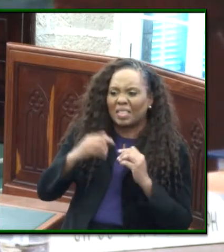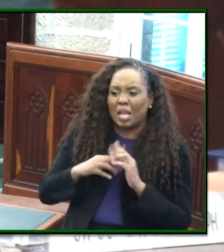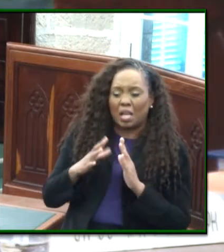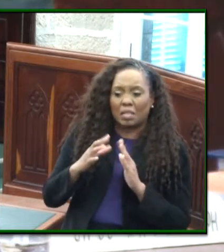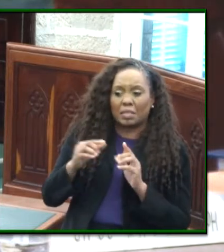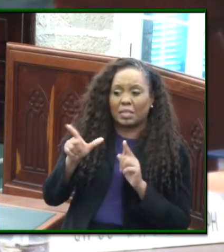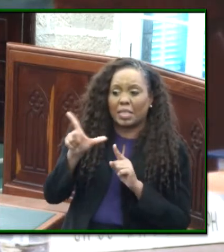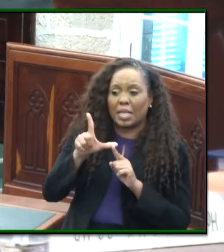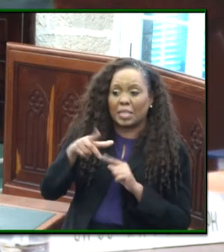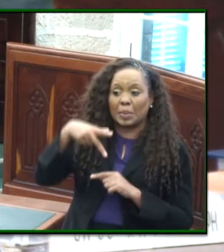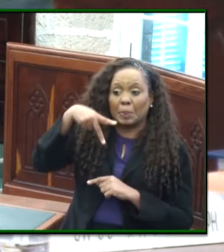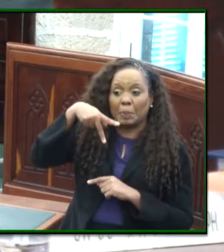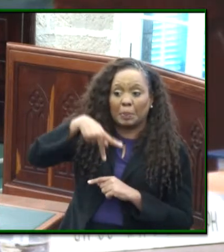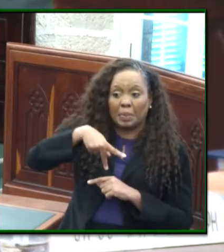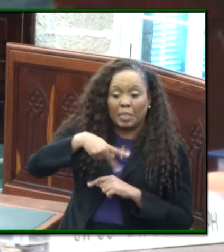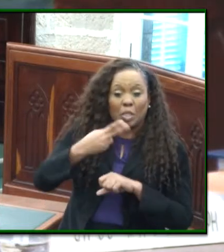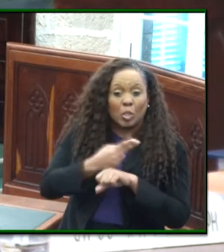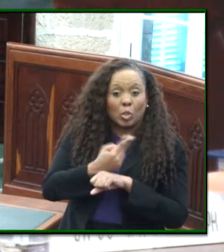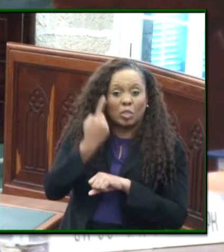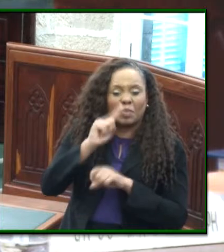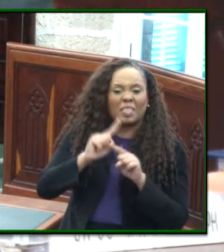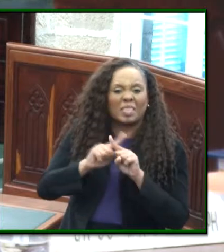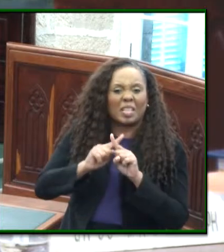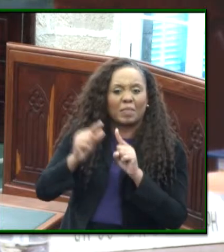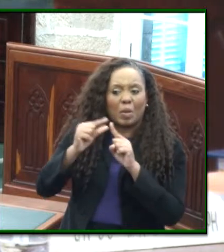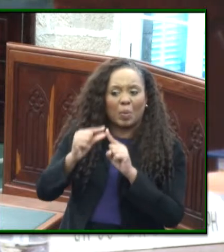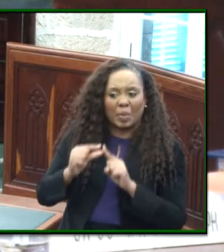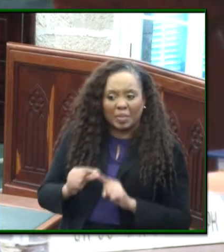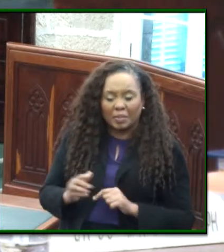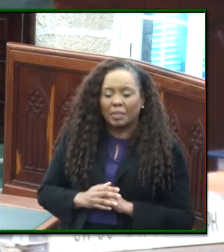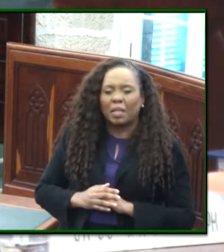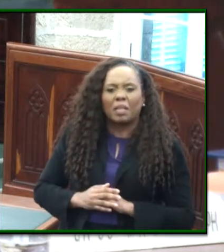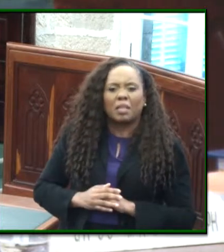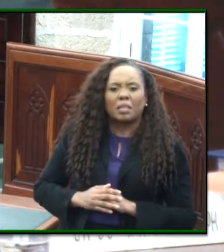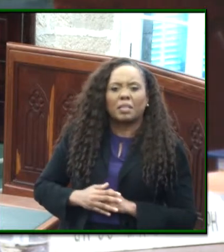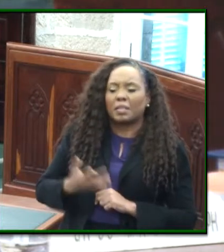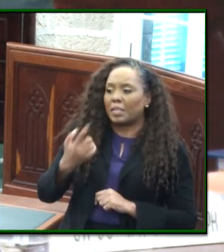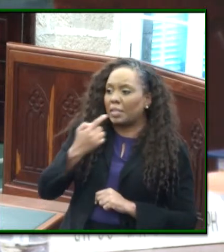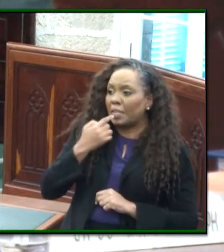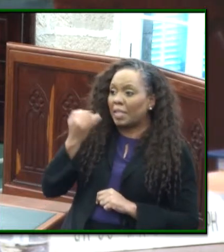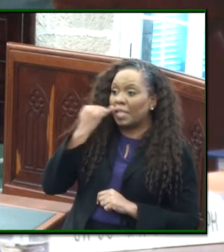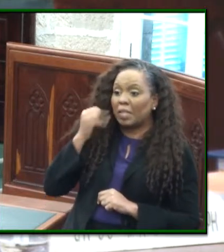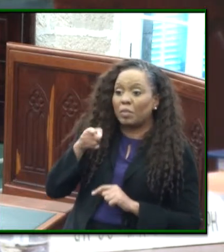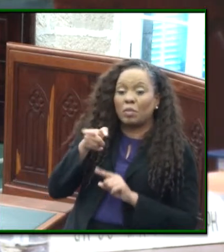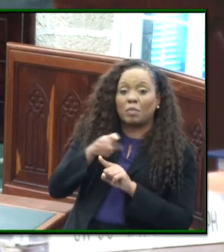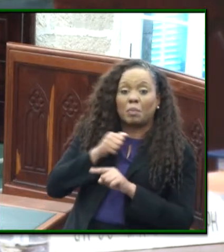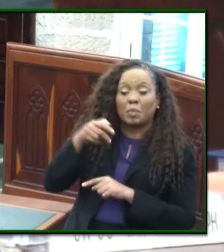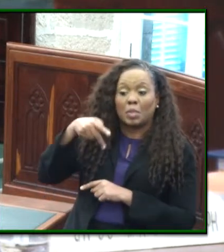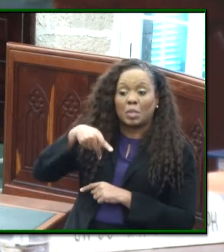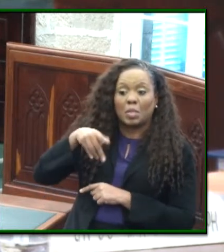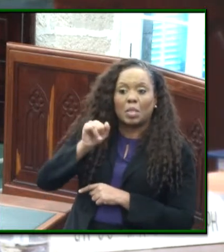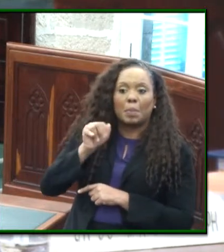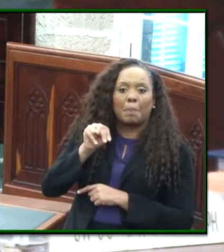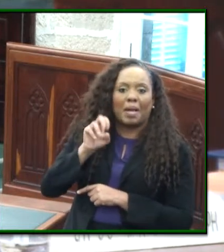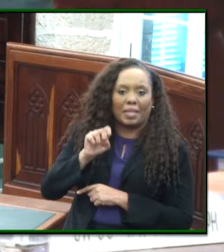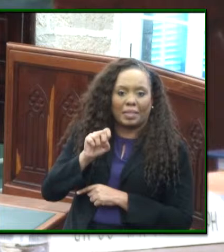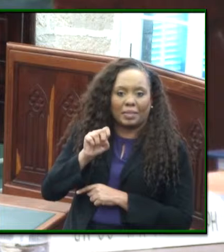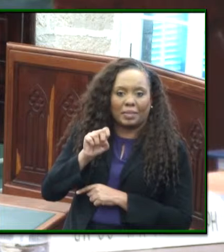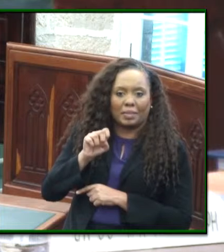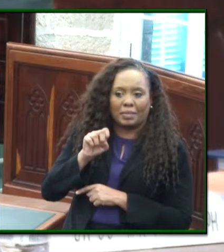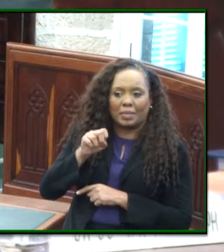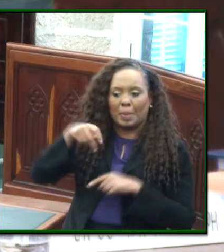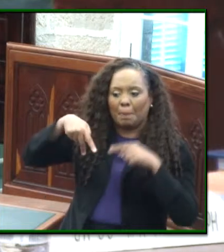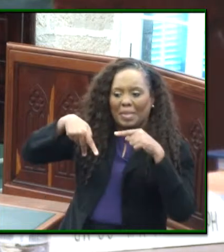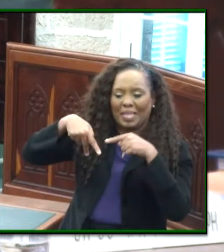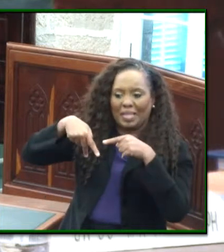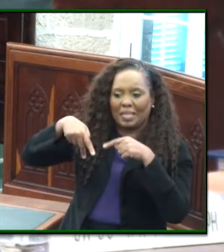the reference referred to a magistrate then whose position was that if you came from the Pine and you appeared before him, that you were destined to